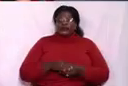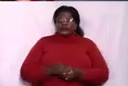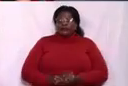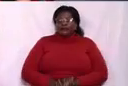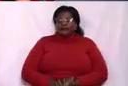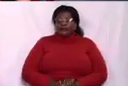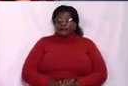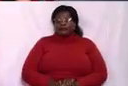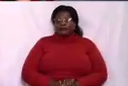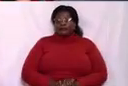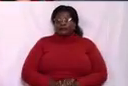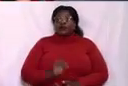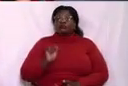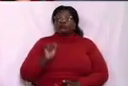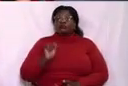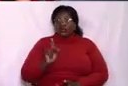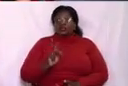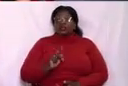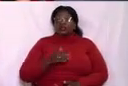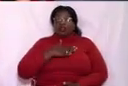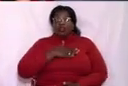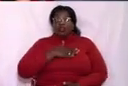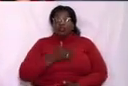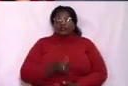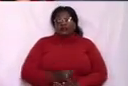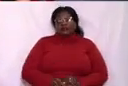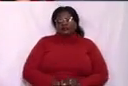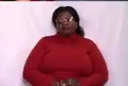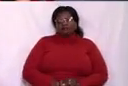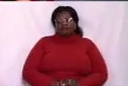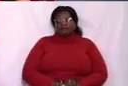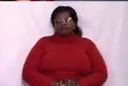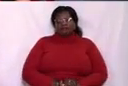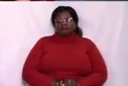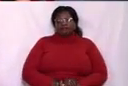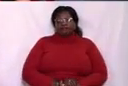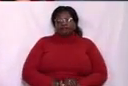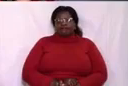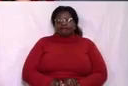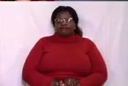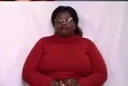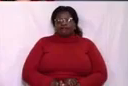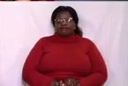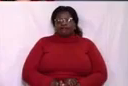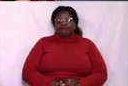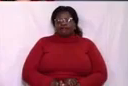Great. I like that. Do not compromise. Great. Now, also,